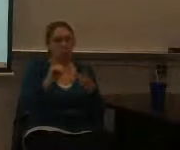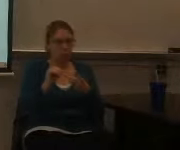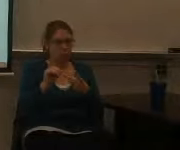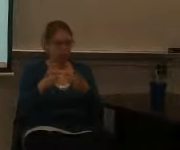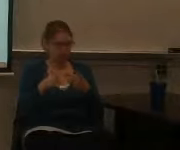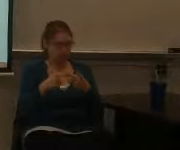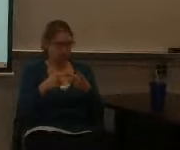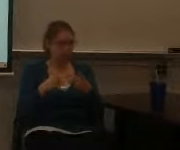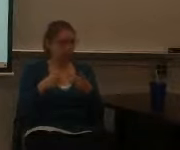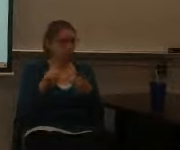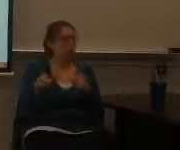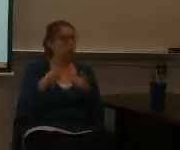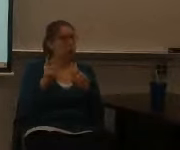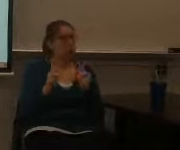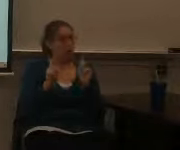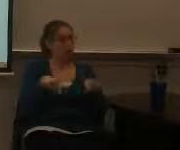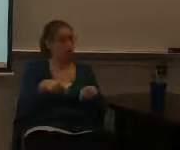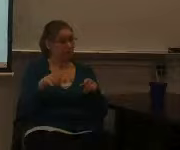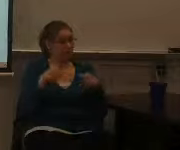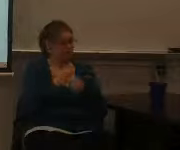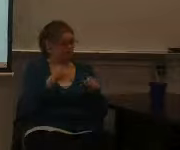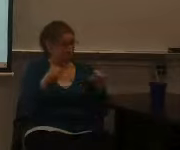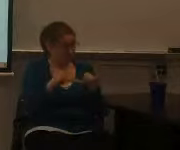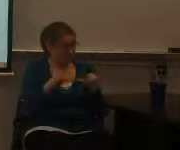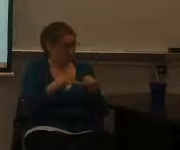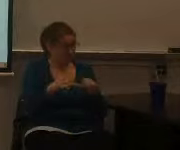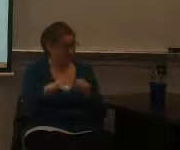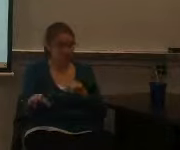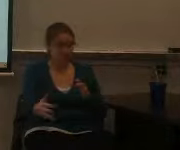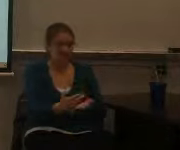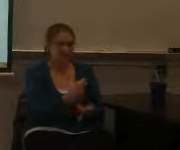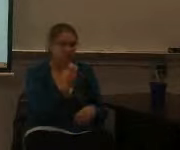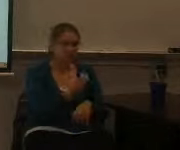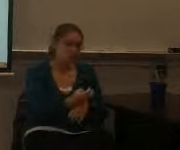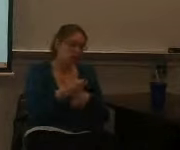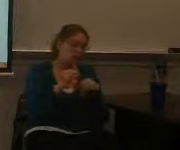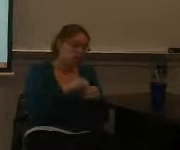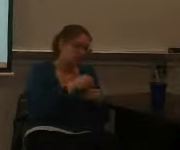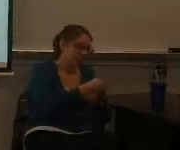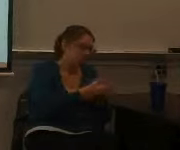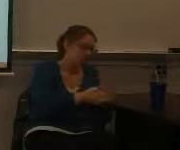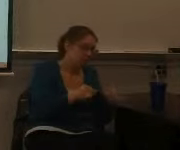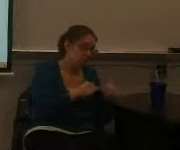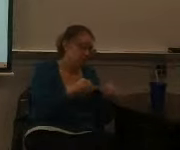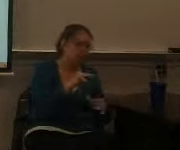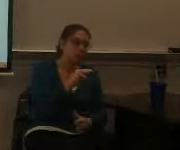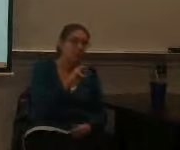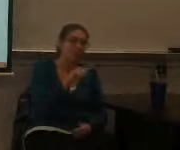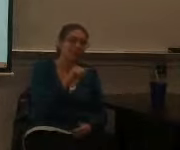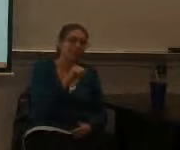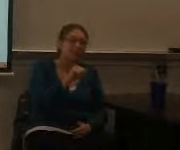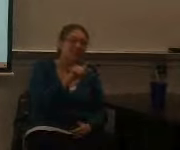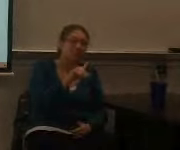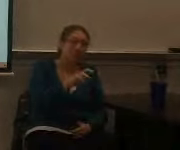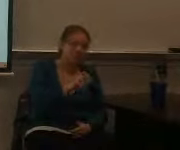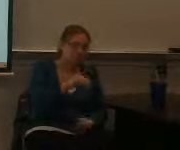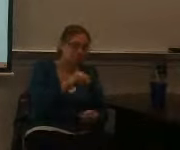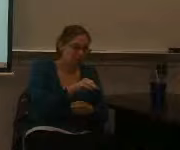So initially, when people went out and made these measurements, they just took rocks off the bottom and they put them in chambers and they measured the metabolism of those, and they